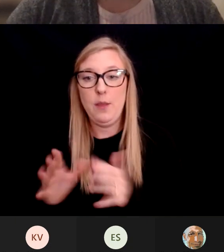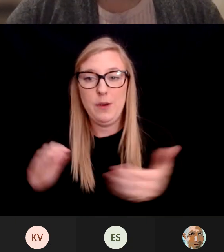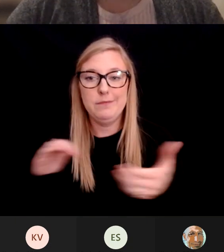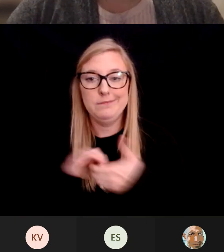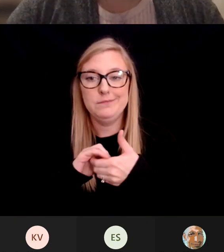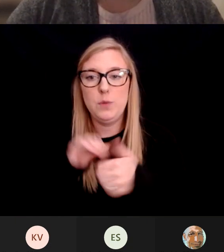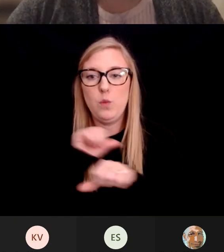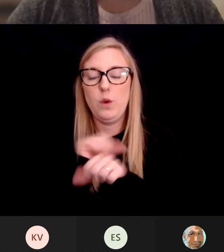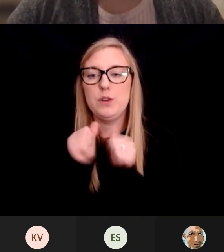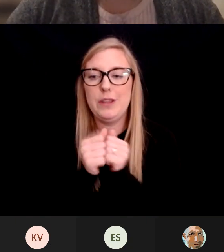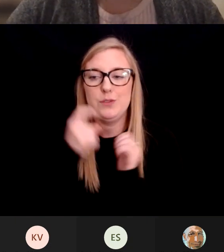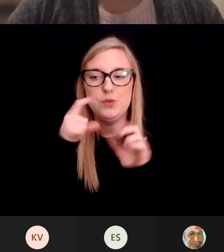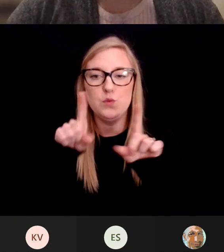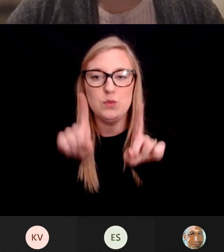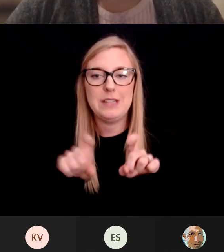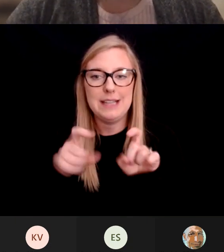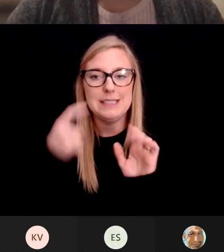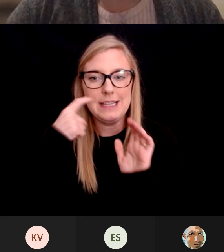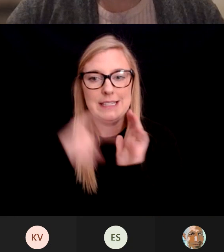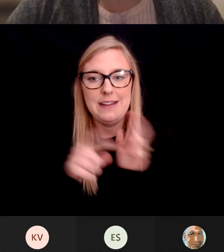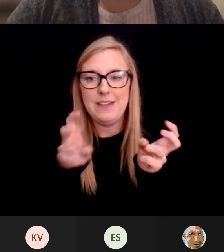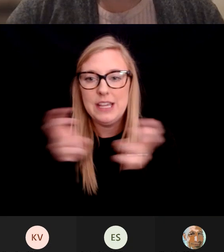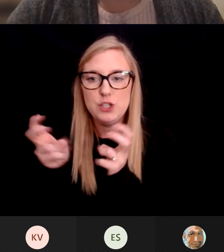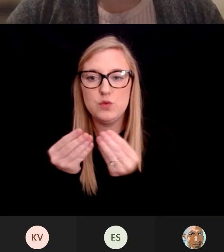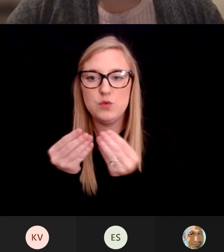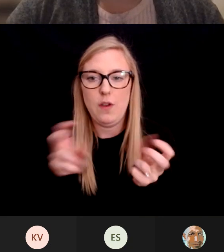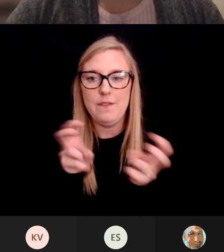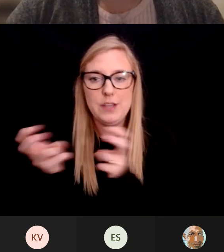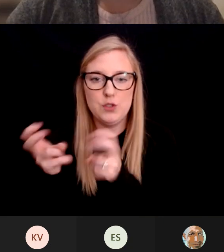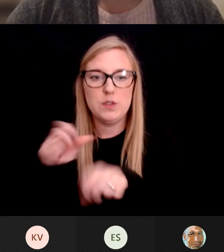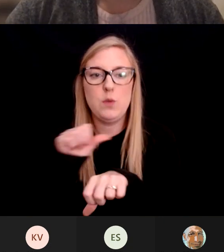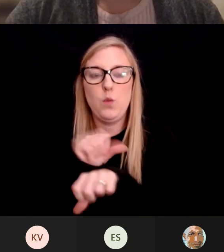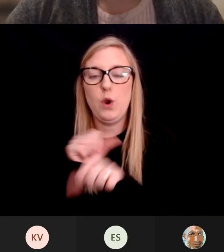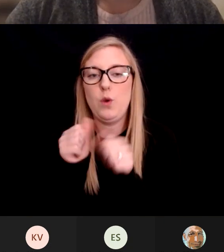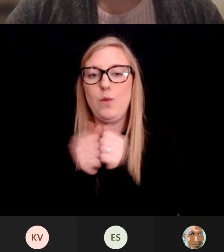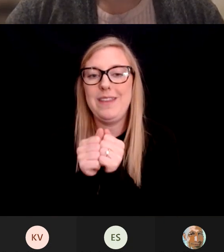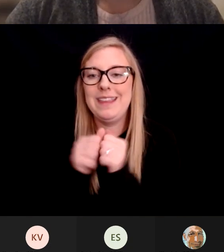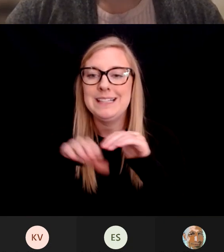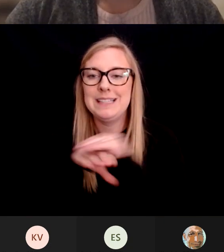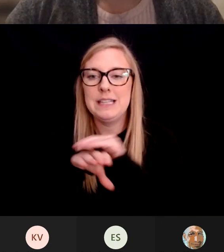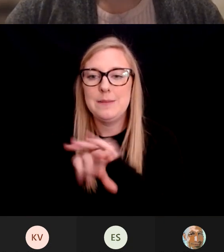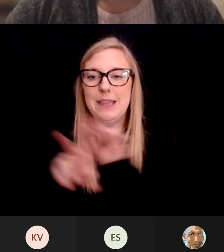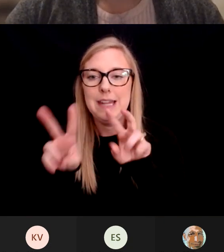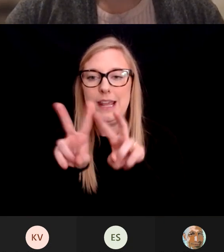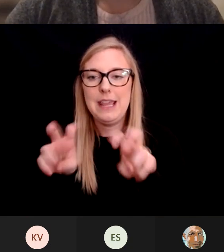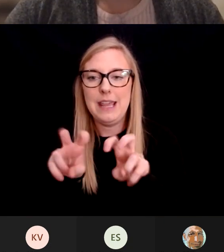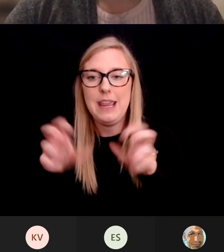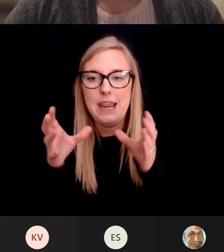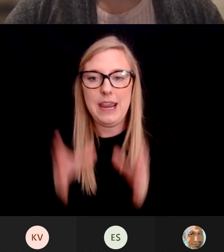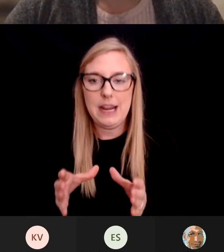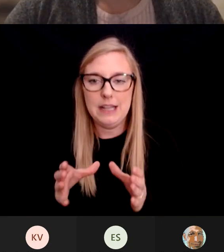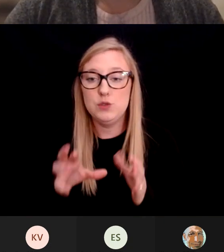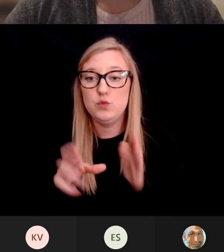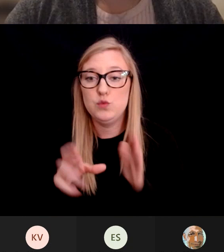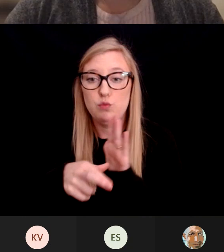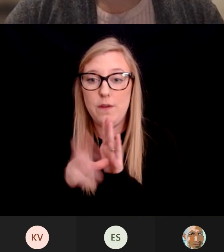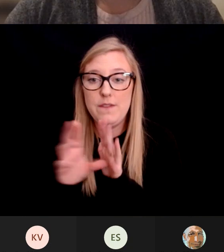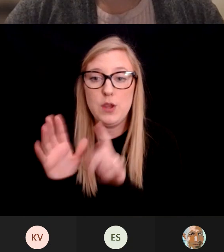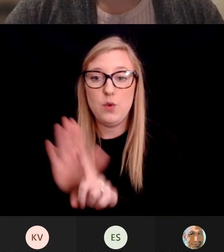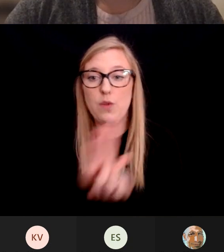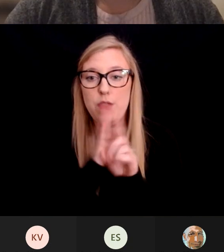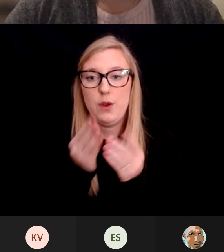identify issues, and remediate issues, and then work with an accessibility analyst to essentially review their